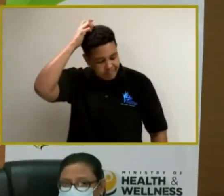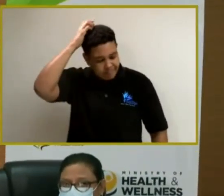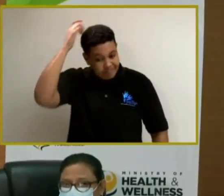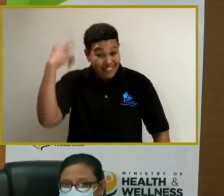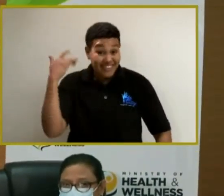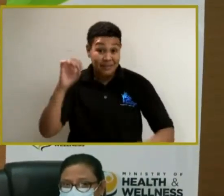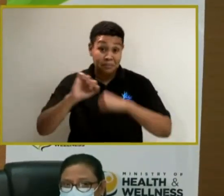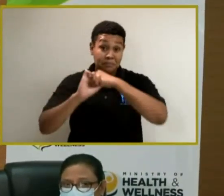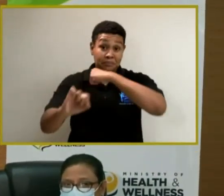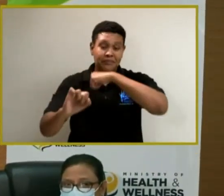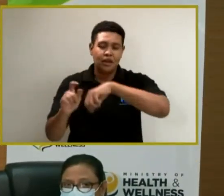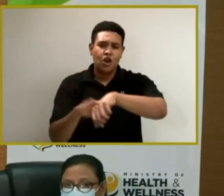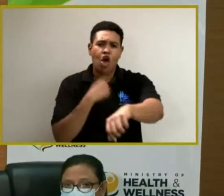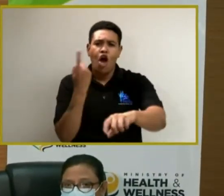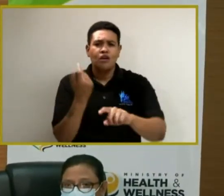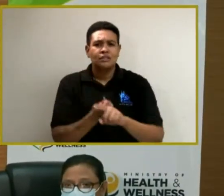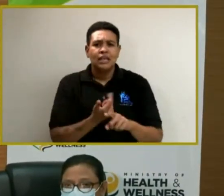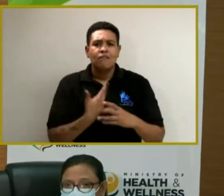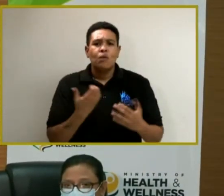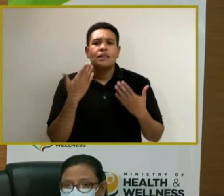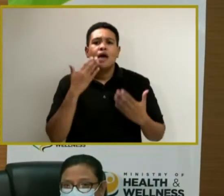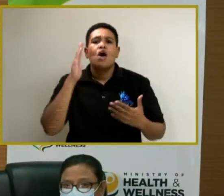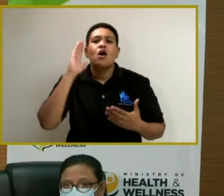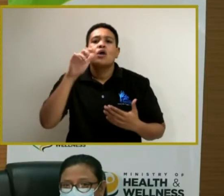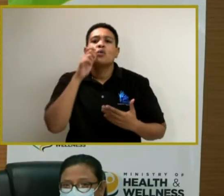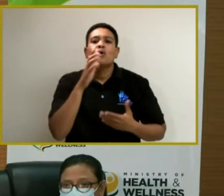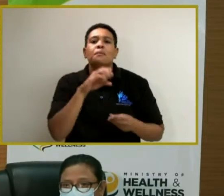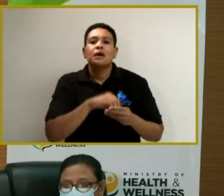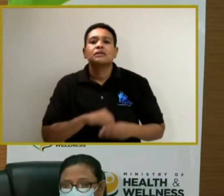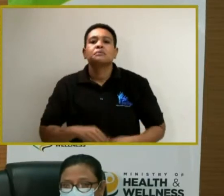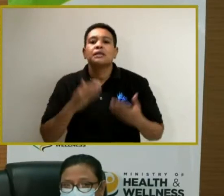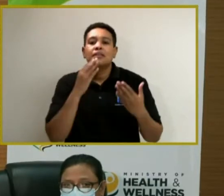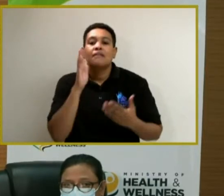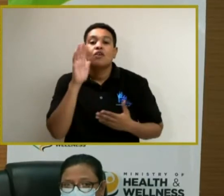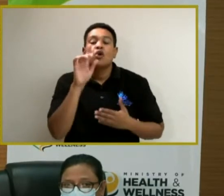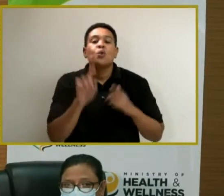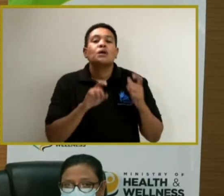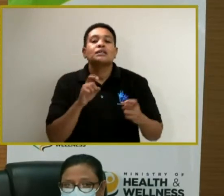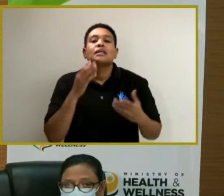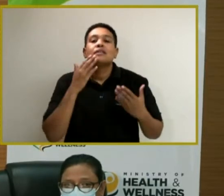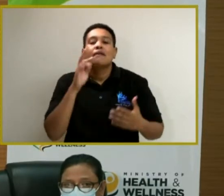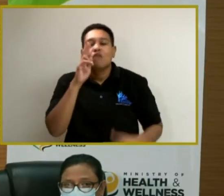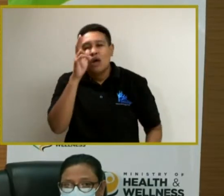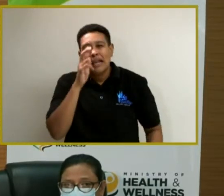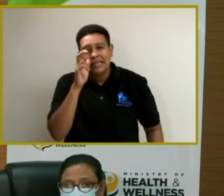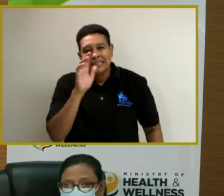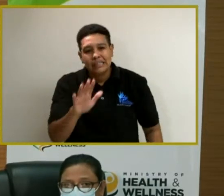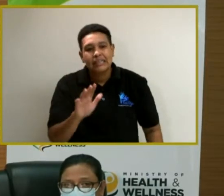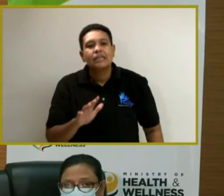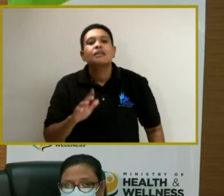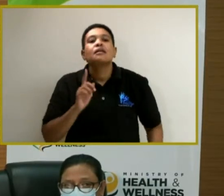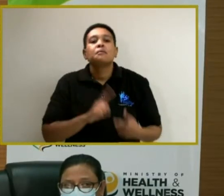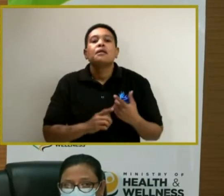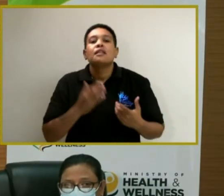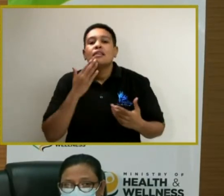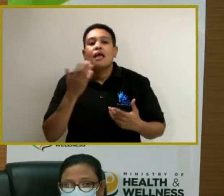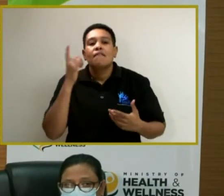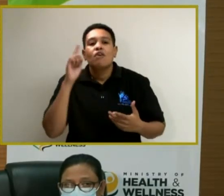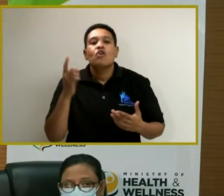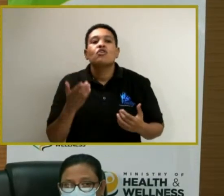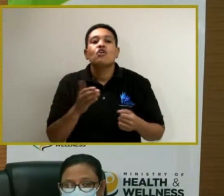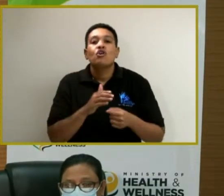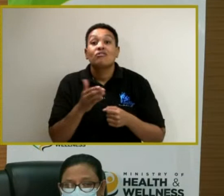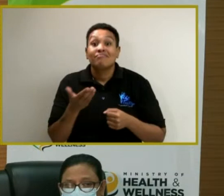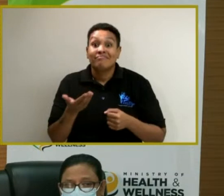been at it for a while. I want to thank all who have participated. Thank you for your questions. Thank you for listening. And thank you for the coverage that you